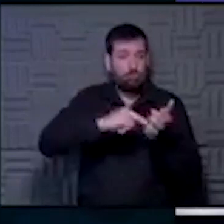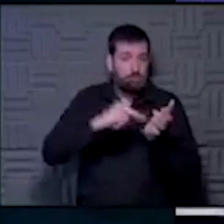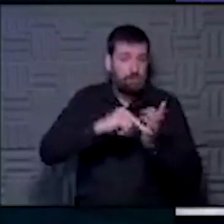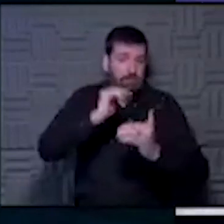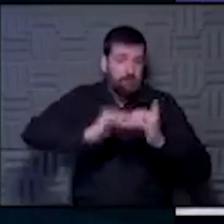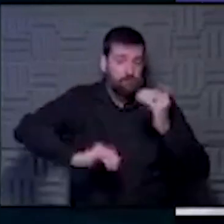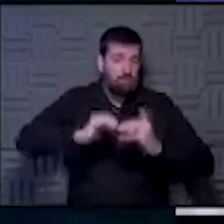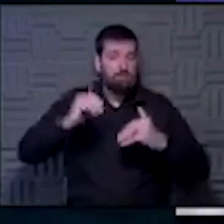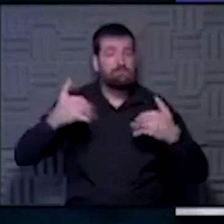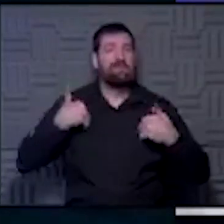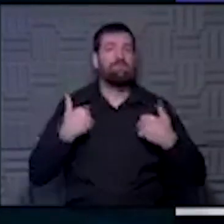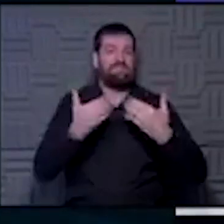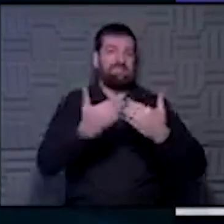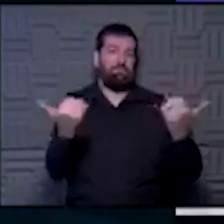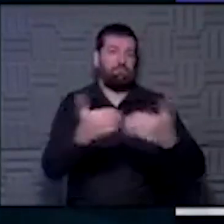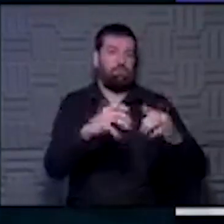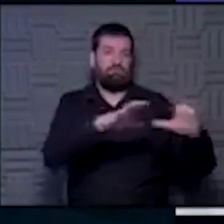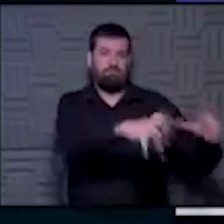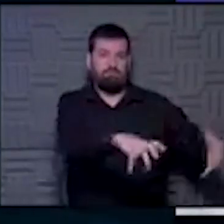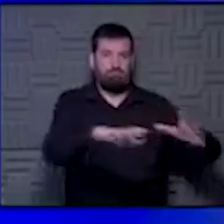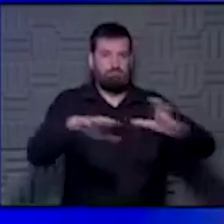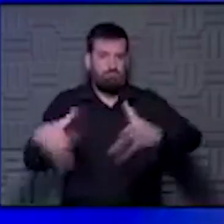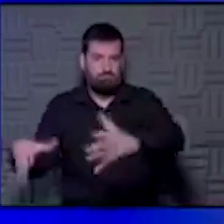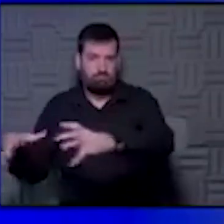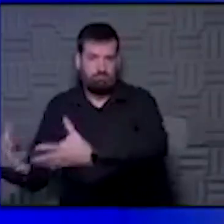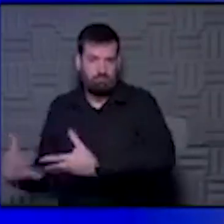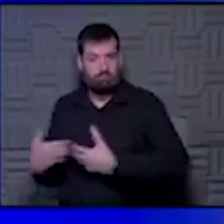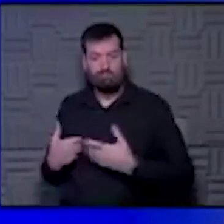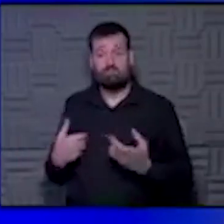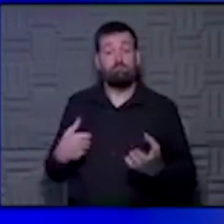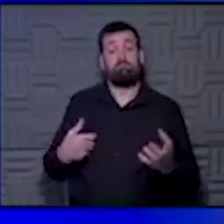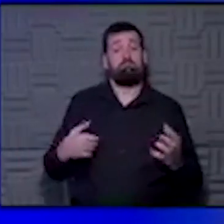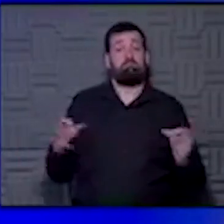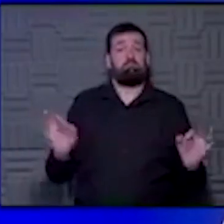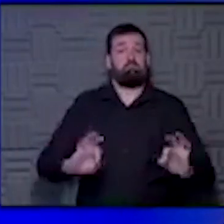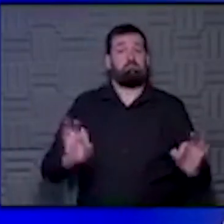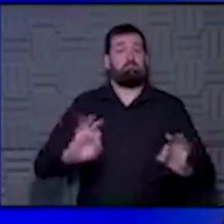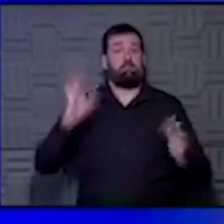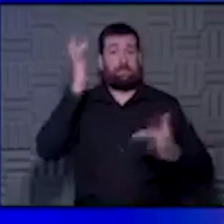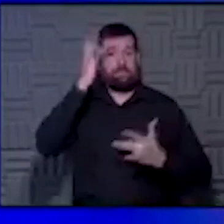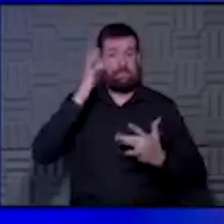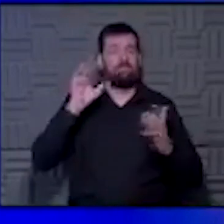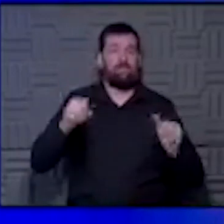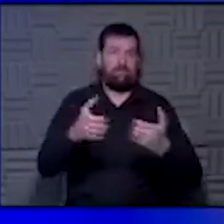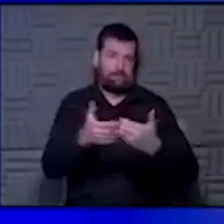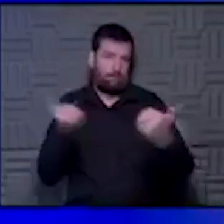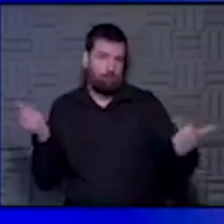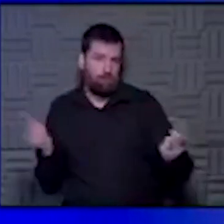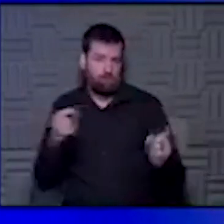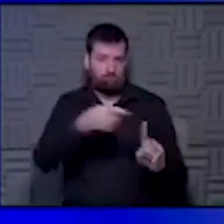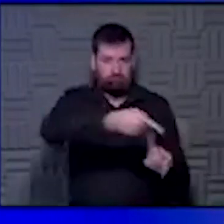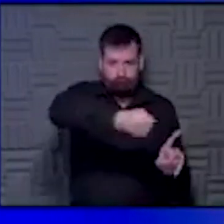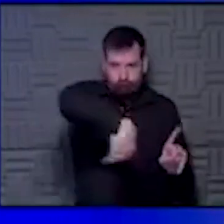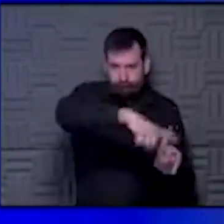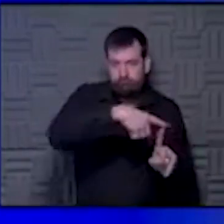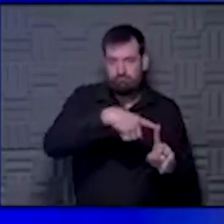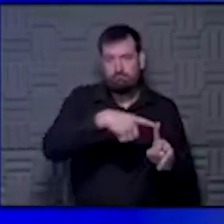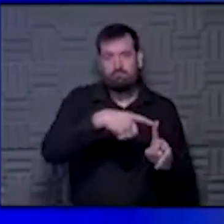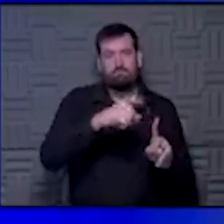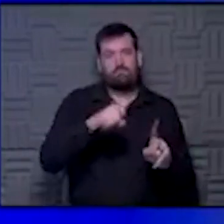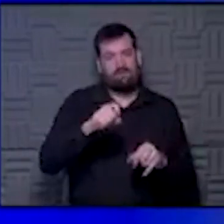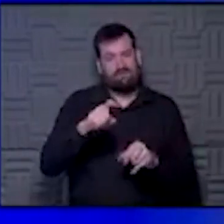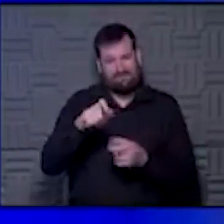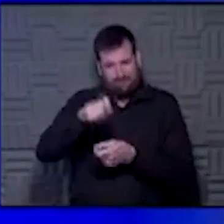have separate wards where people who are not that sick can be separated from the rest of the patient and have